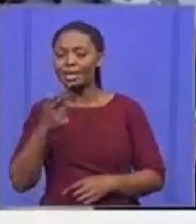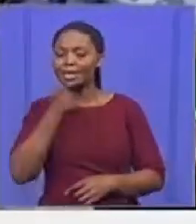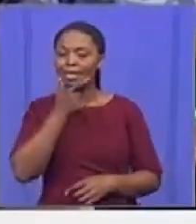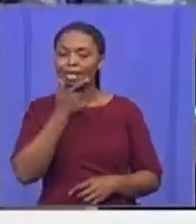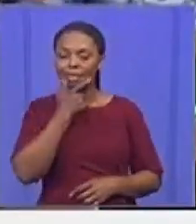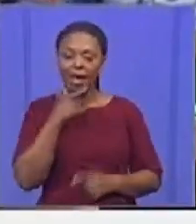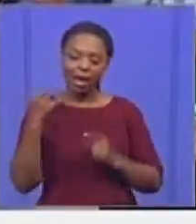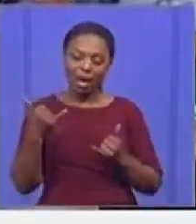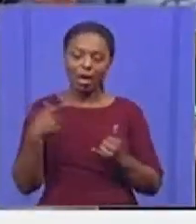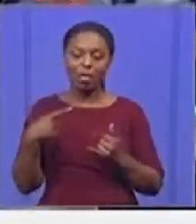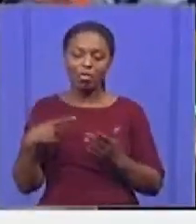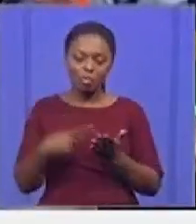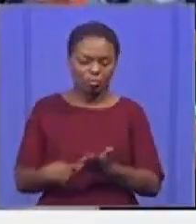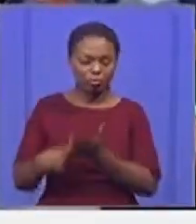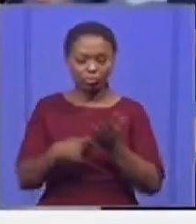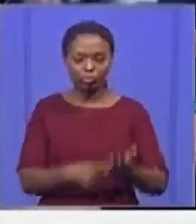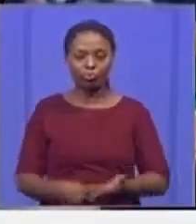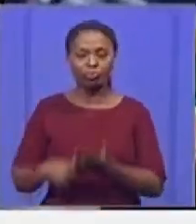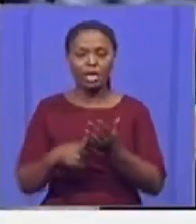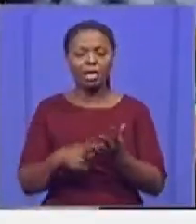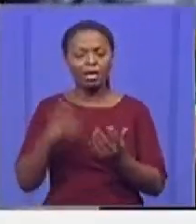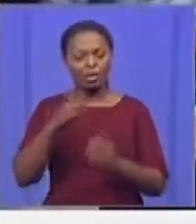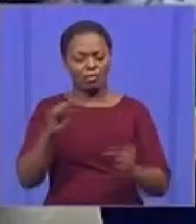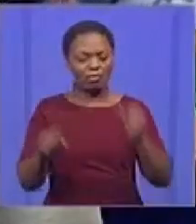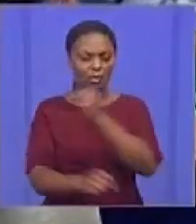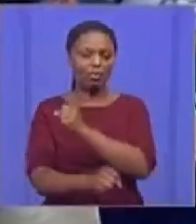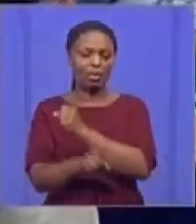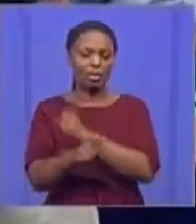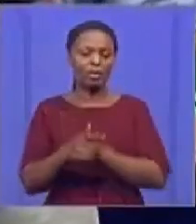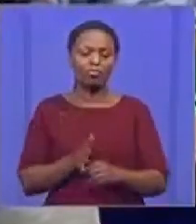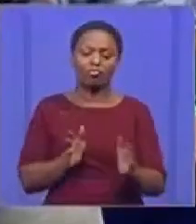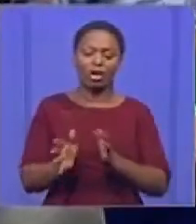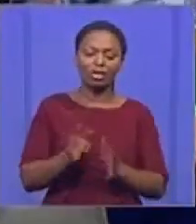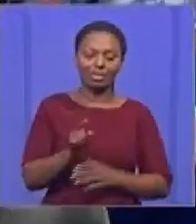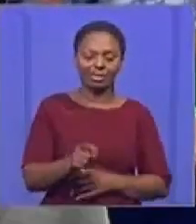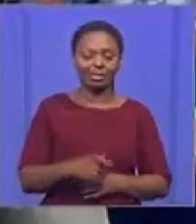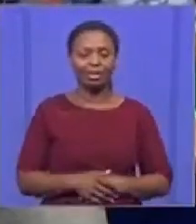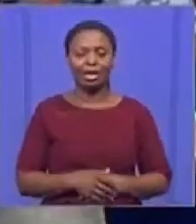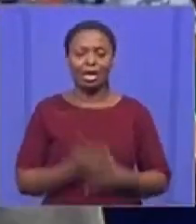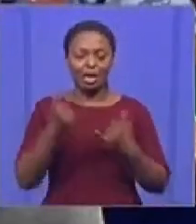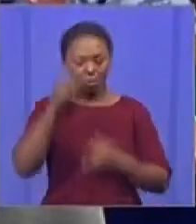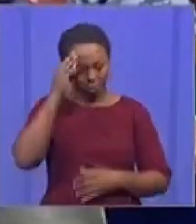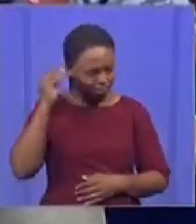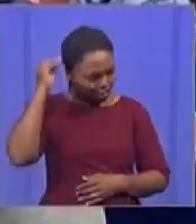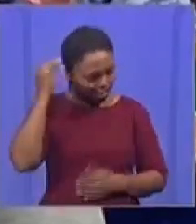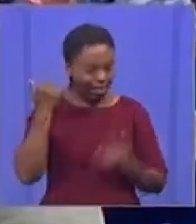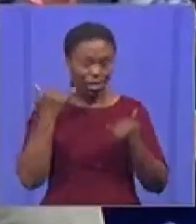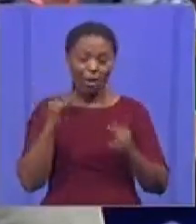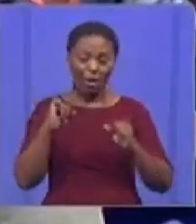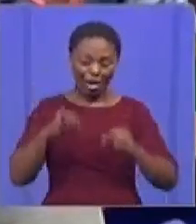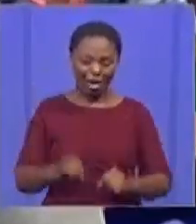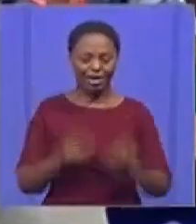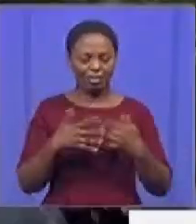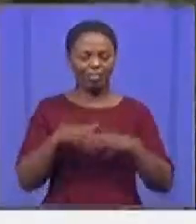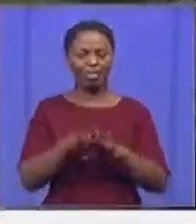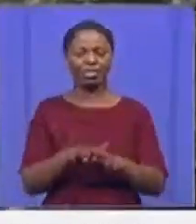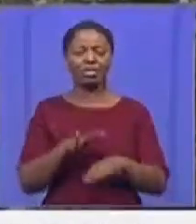this agreement. They've considered now, under facilitation, on record that now we need to agree on the implementation